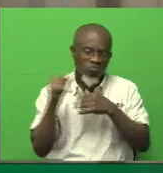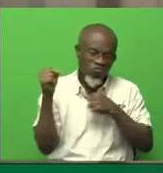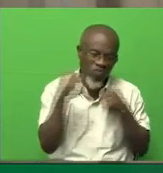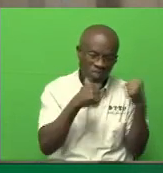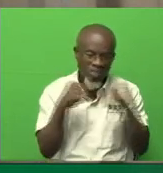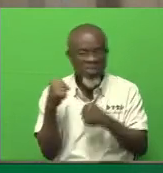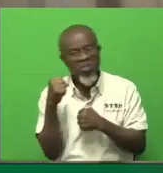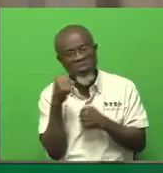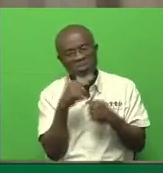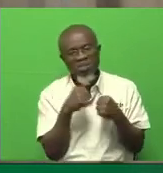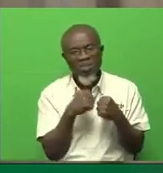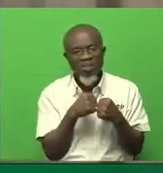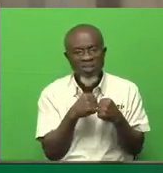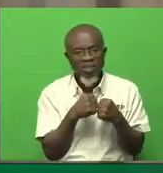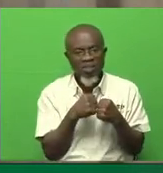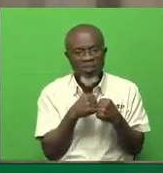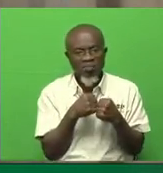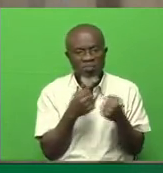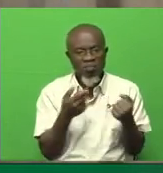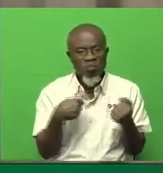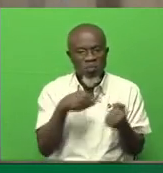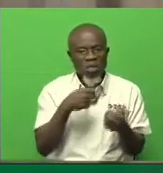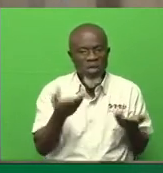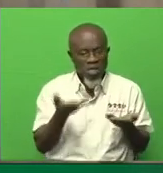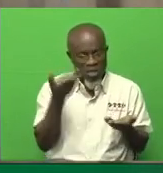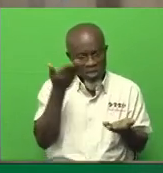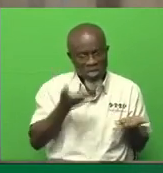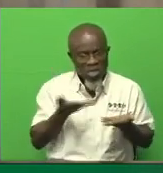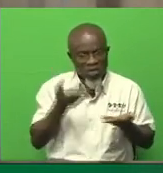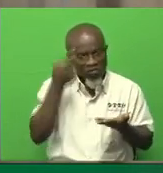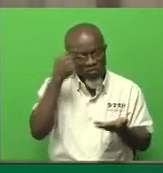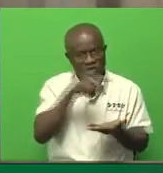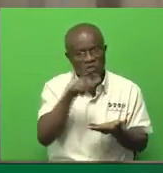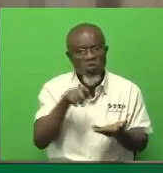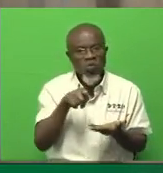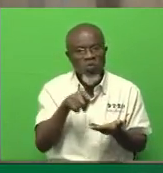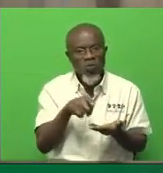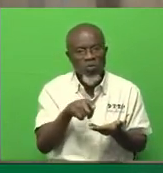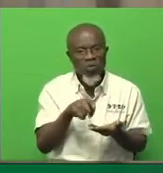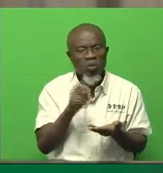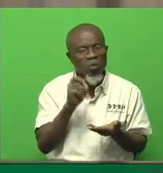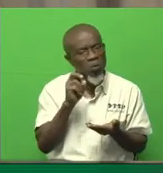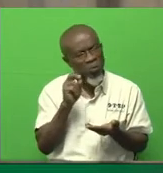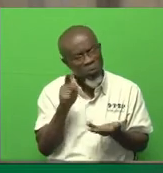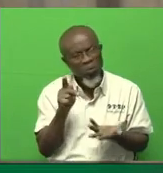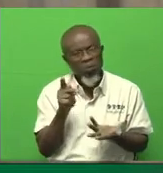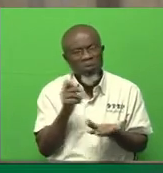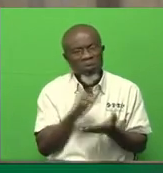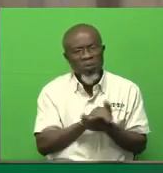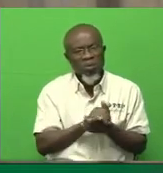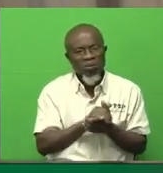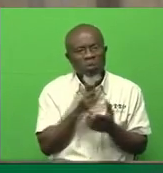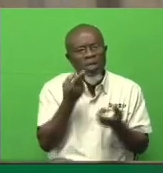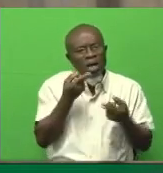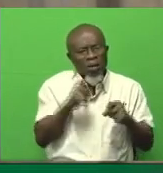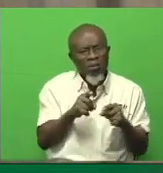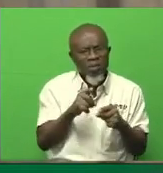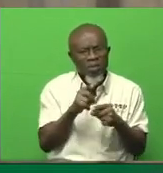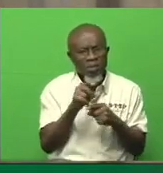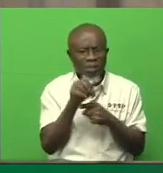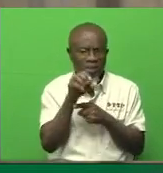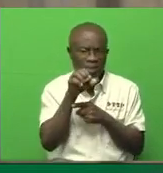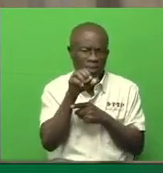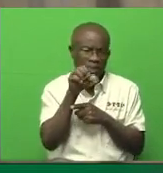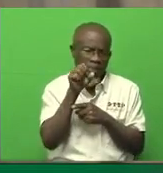are here for you we support you okay absolutely what happened to the student services student Support